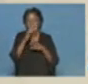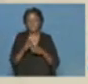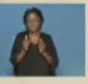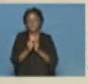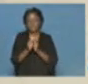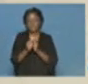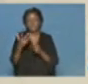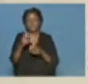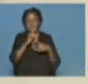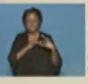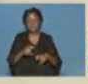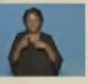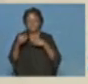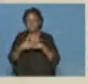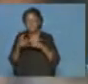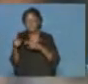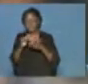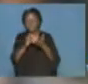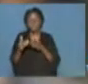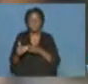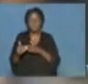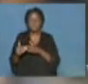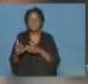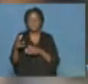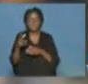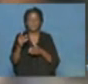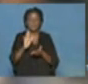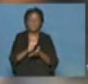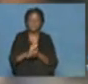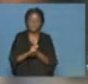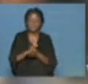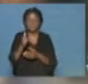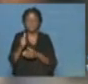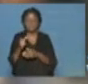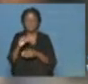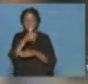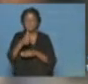Bimini Primary School officials and the island administrator expressed gratitude. Along with the